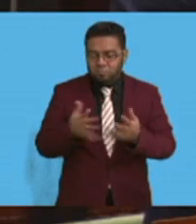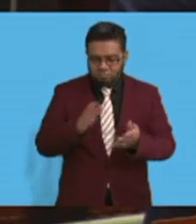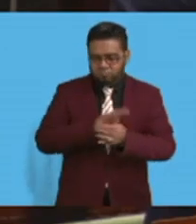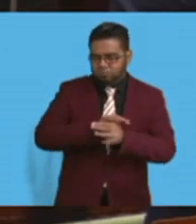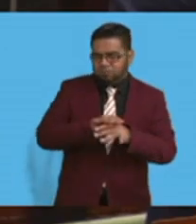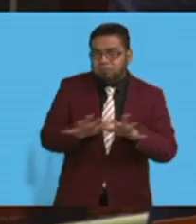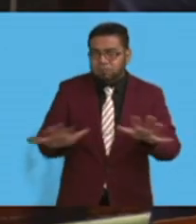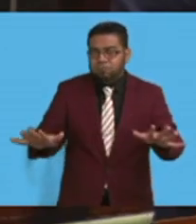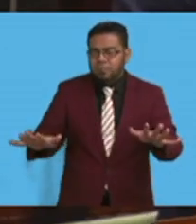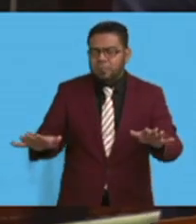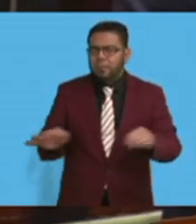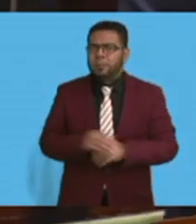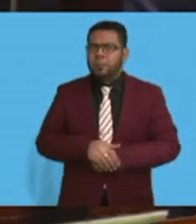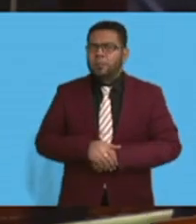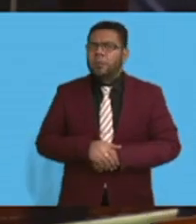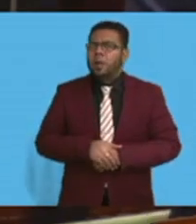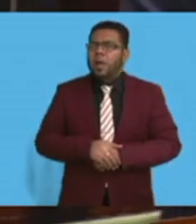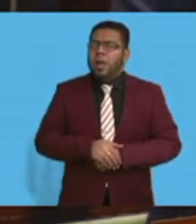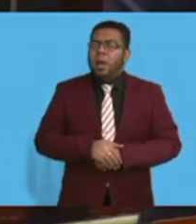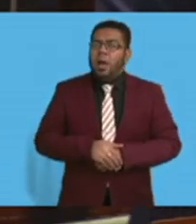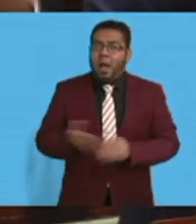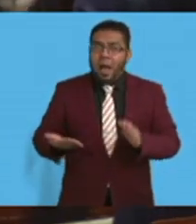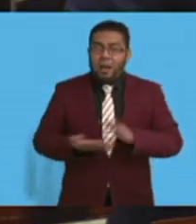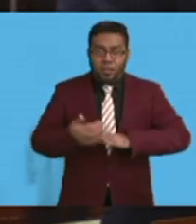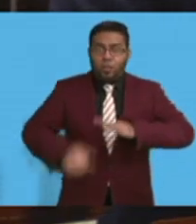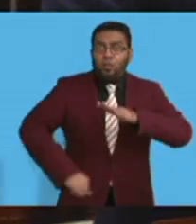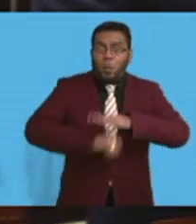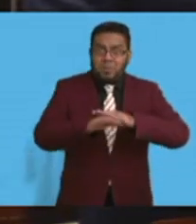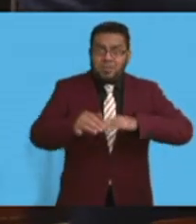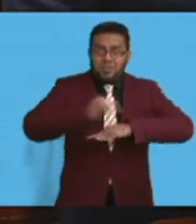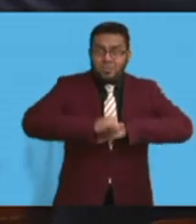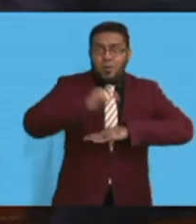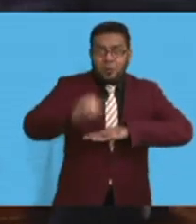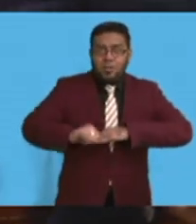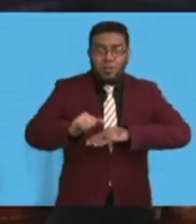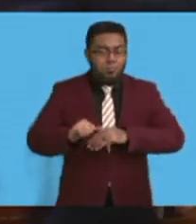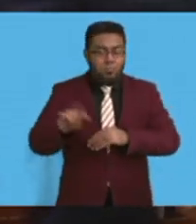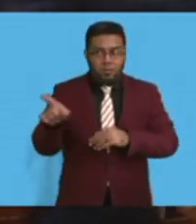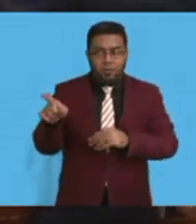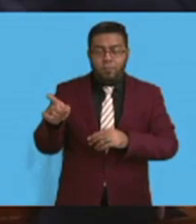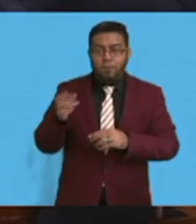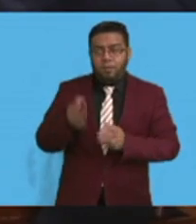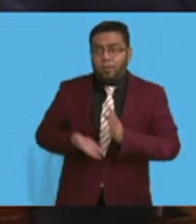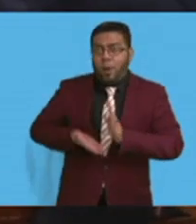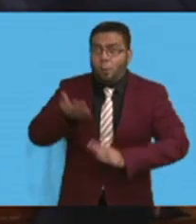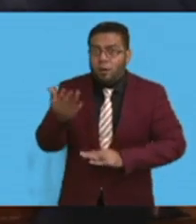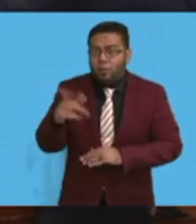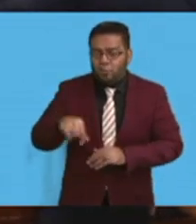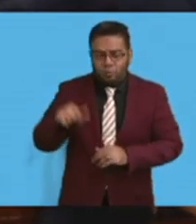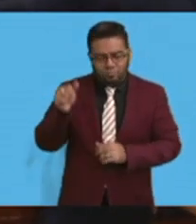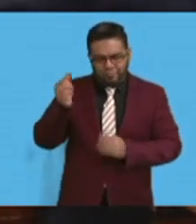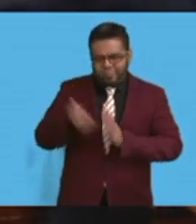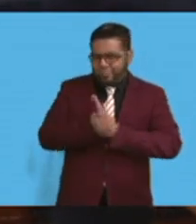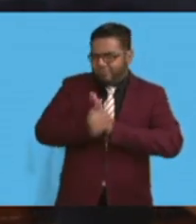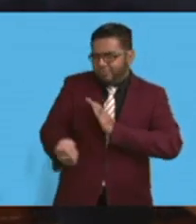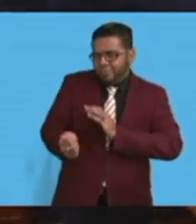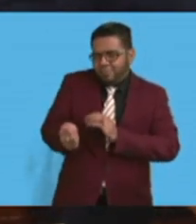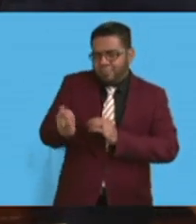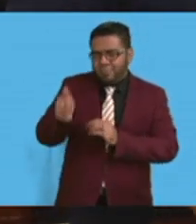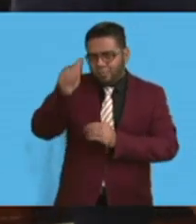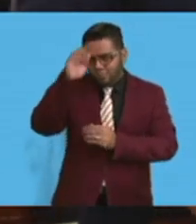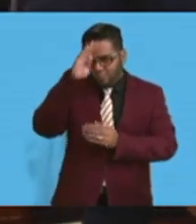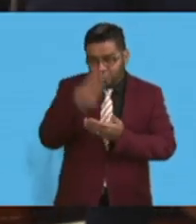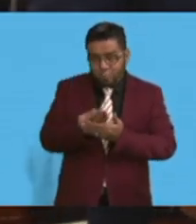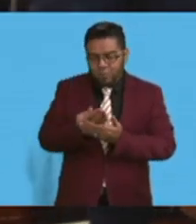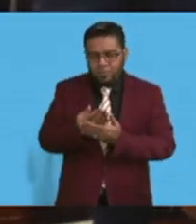existing priority areas under the Topper Scheme that have already produced extremely talented and accomplished young Fijians. That full list of scholarships